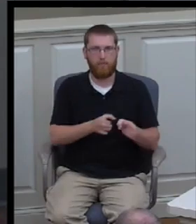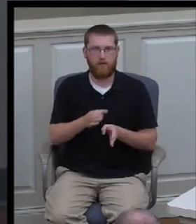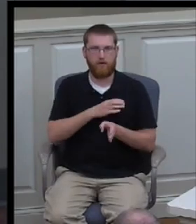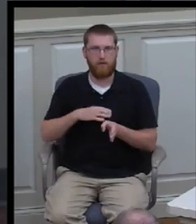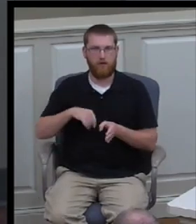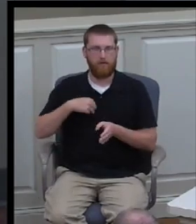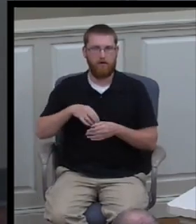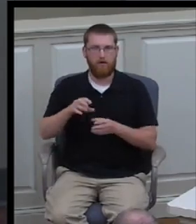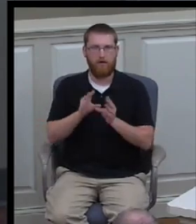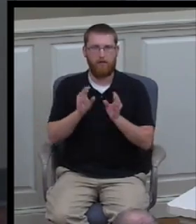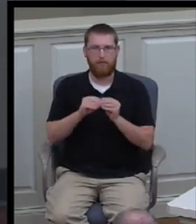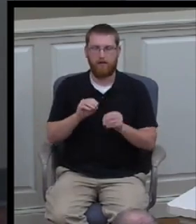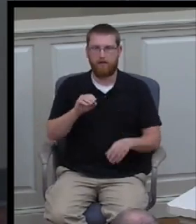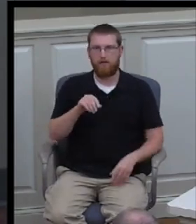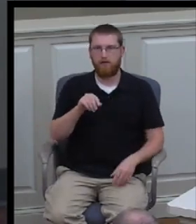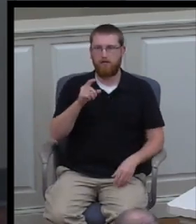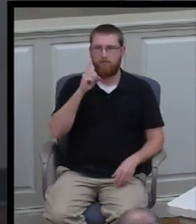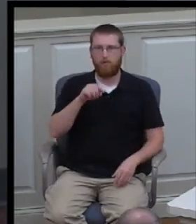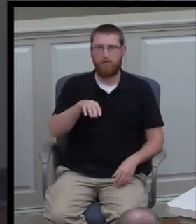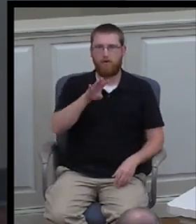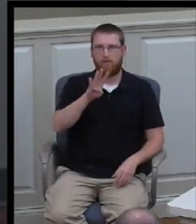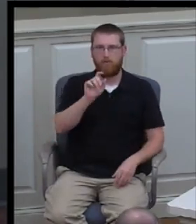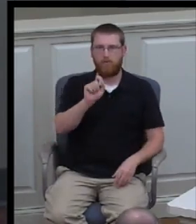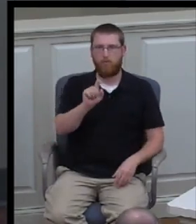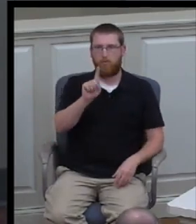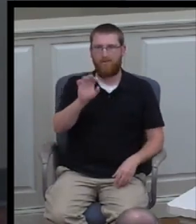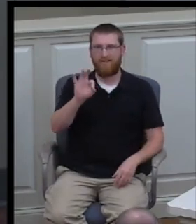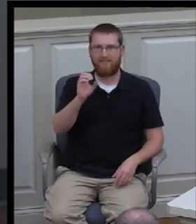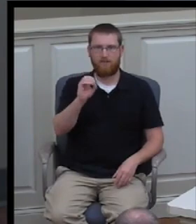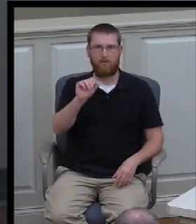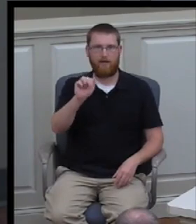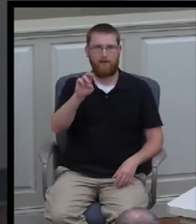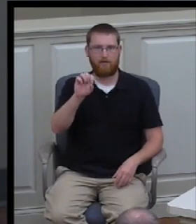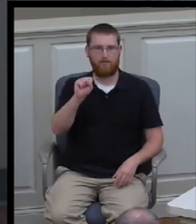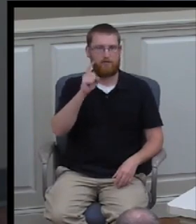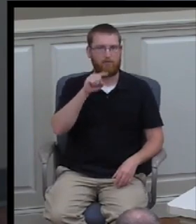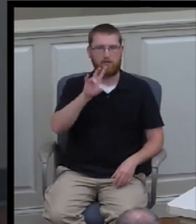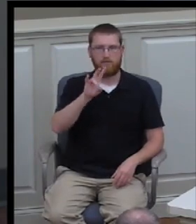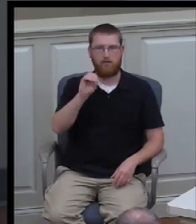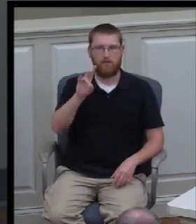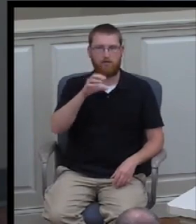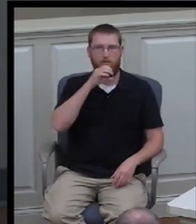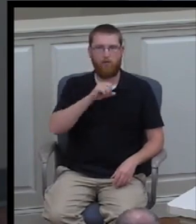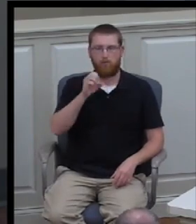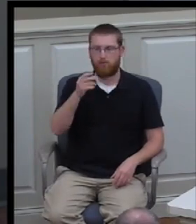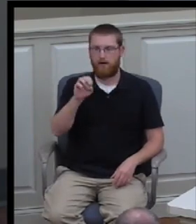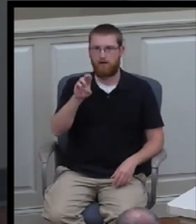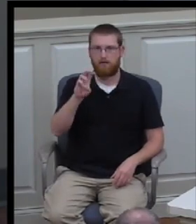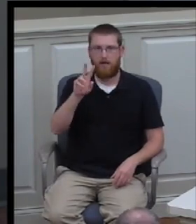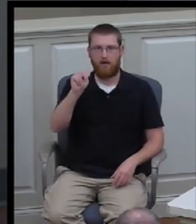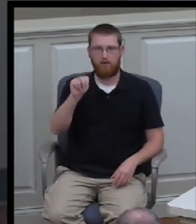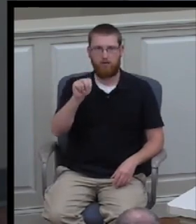April 24th to rezone 4.190 acres at 707 Old Shakertown Road. The request was to go